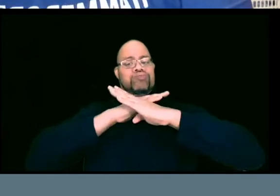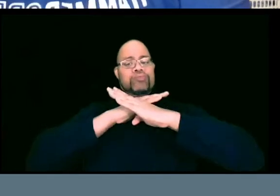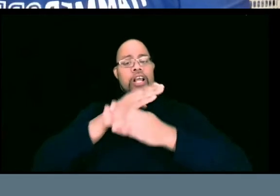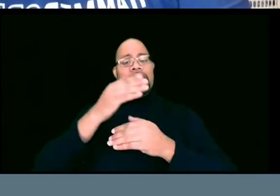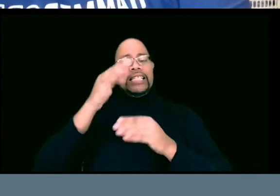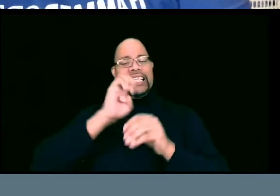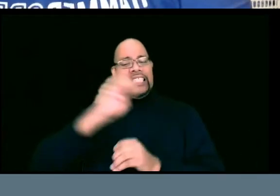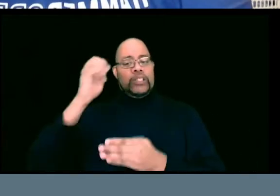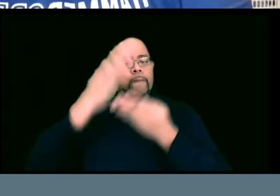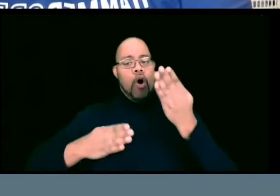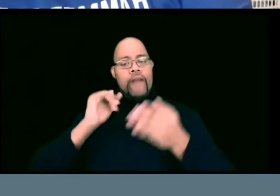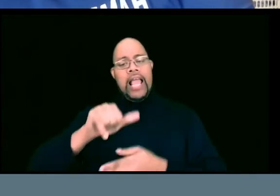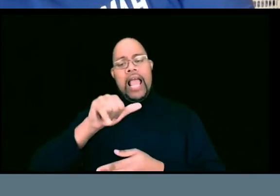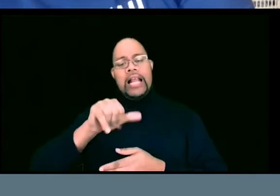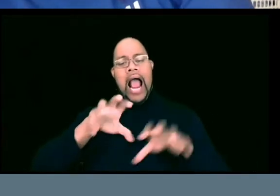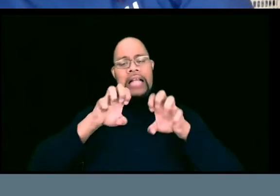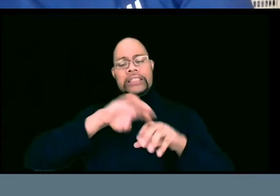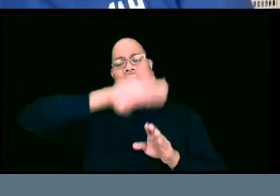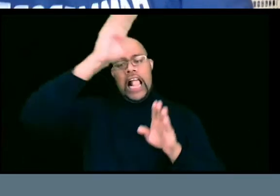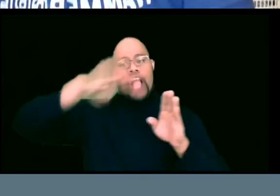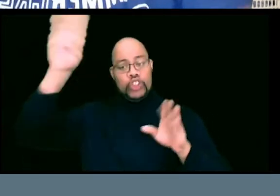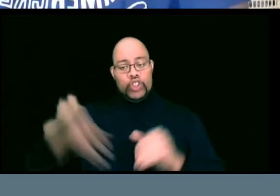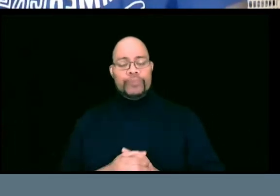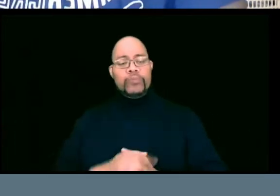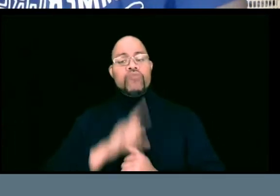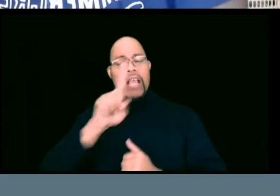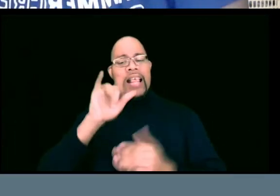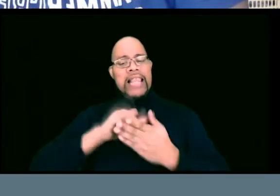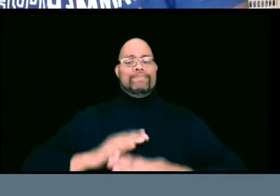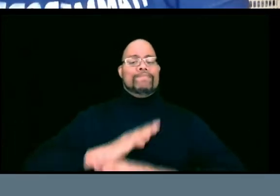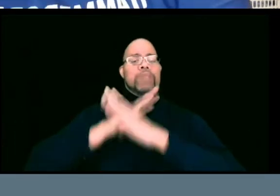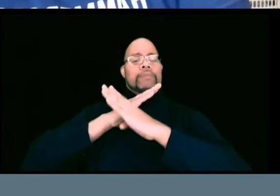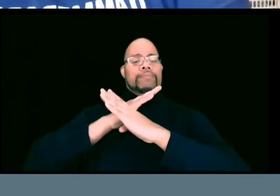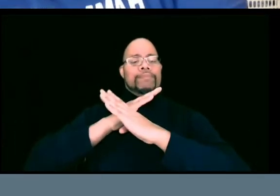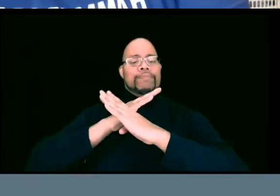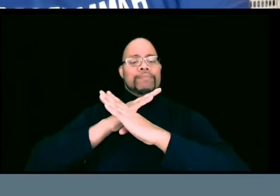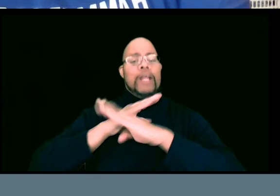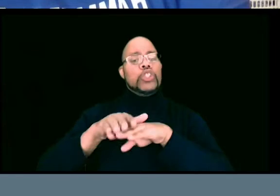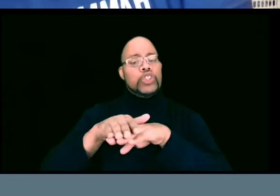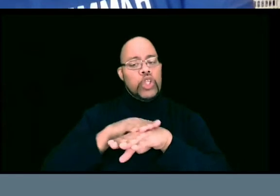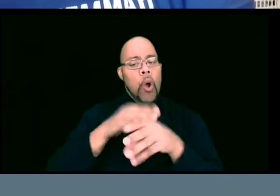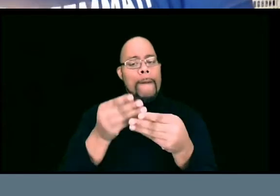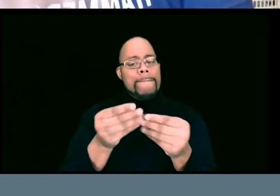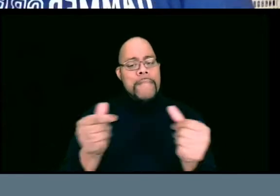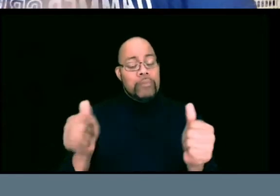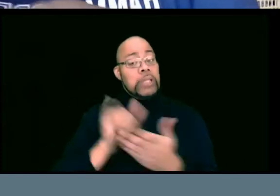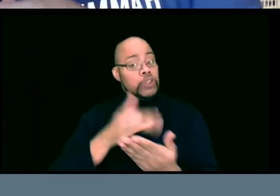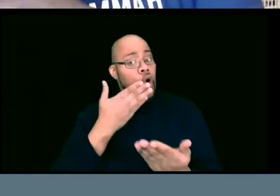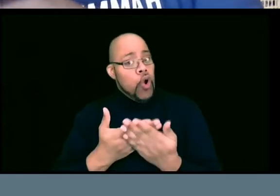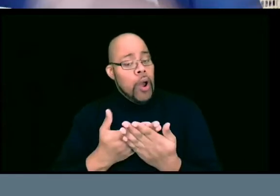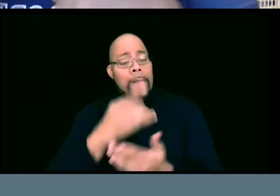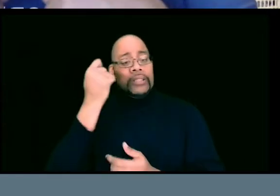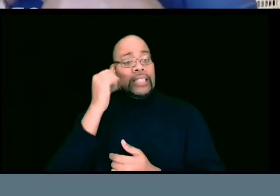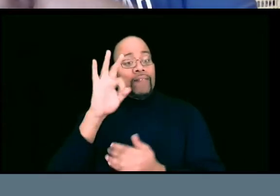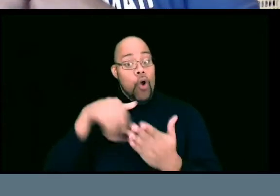which braces and restrains the eastern portion of the Thwaites Glacier. So basically, it acts as a dam for the glacier, bracing it and slowing the